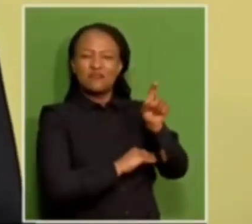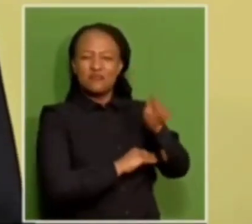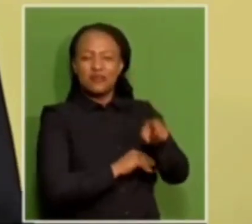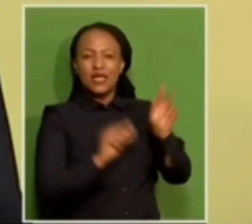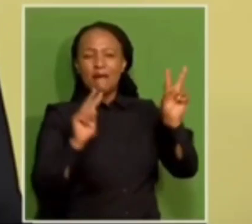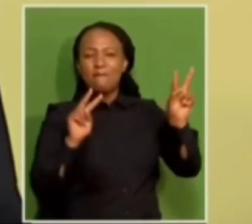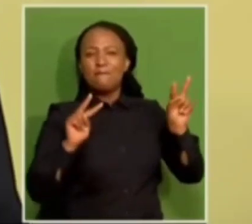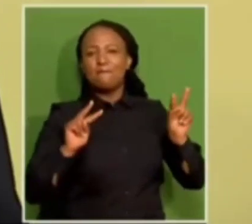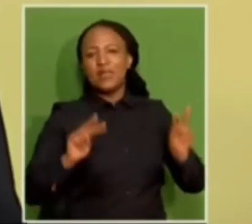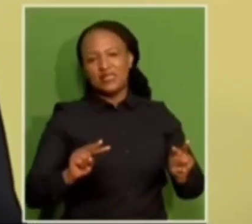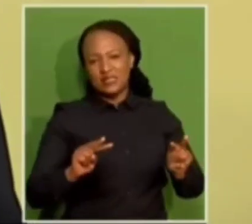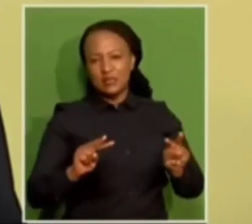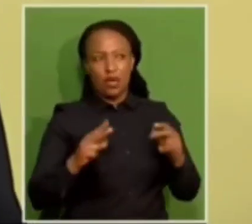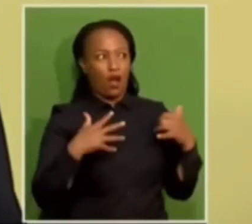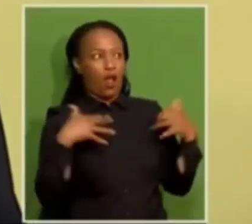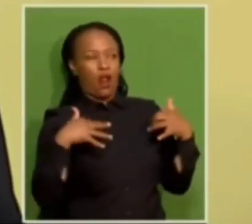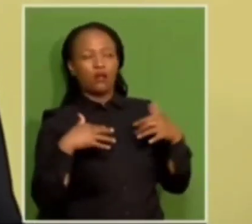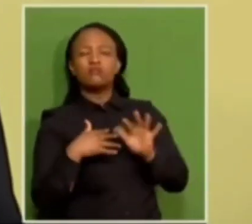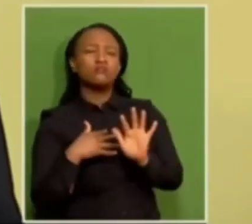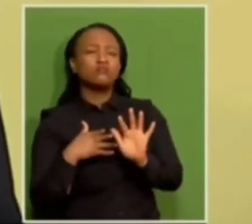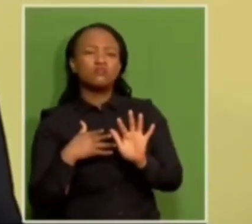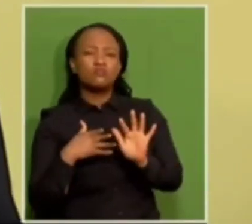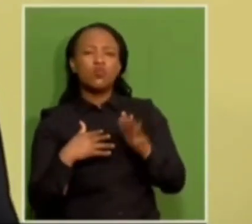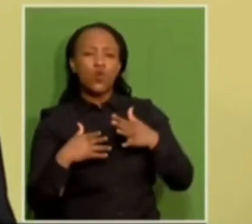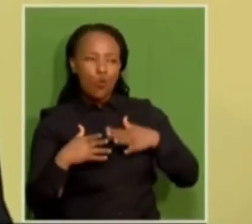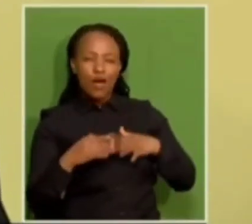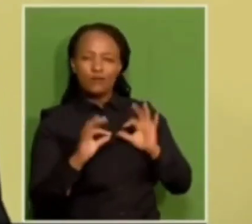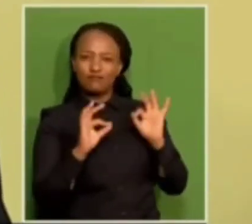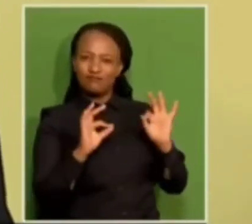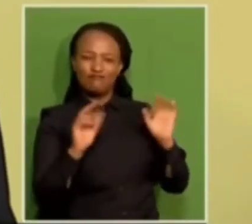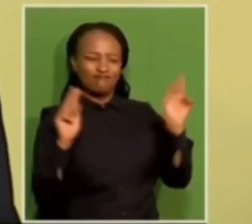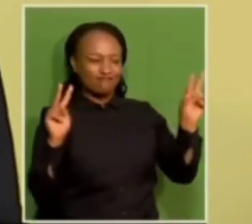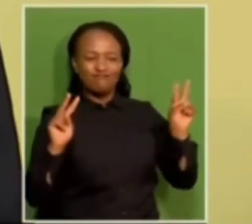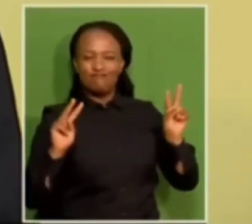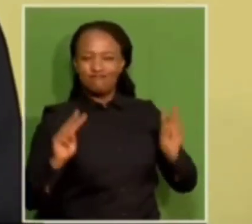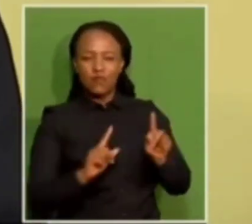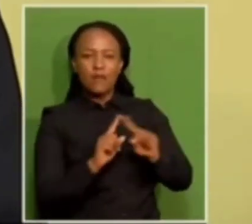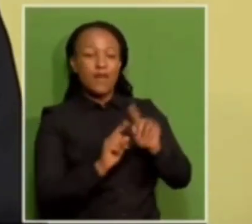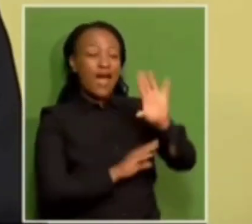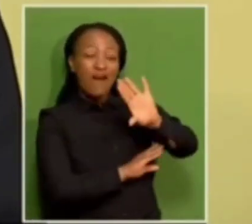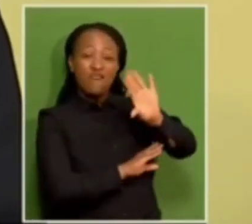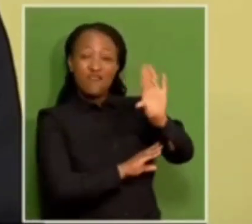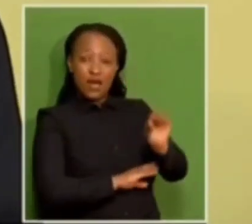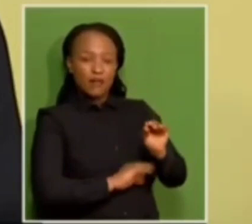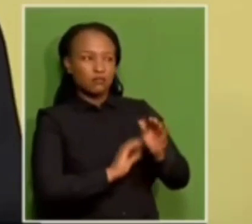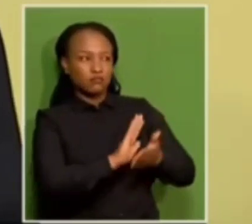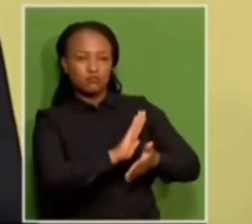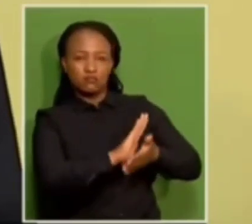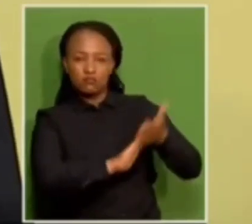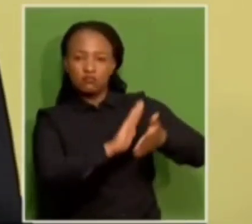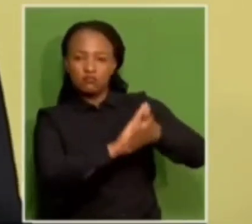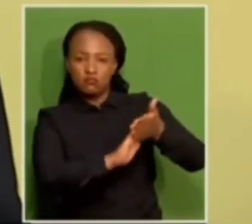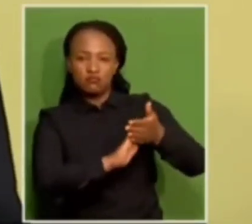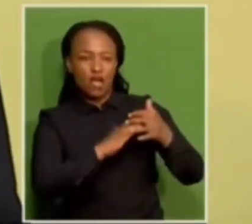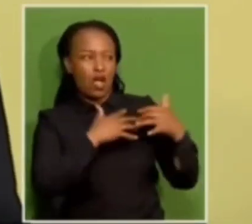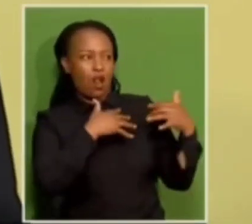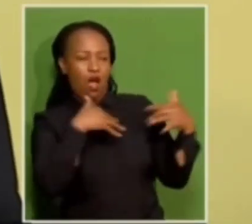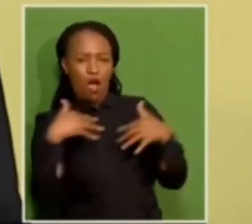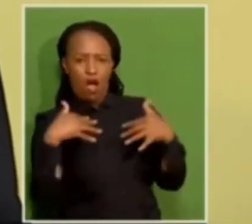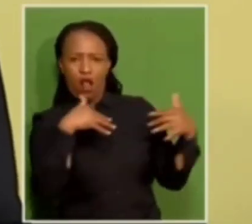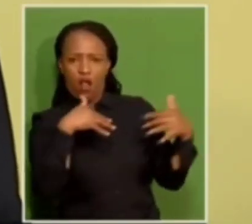and peaceful for our continent Africa to thrive we must silence the